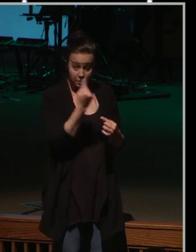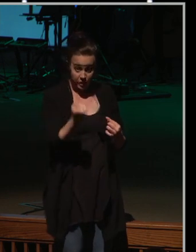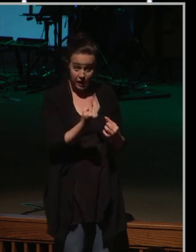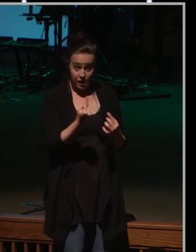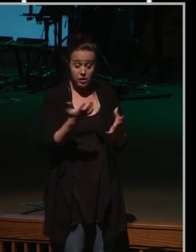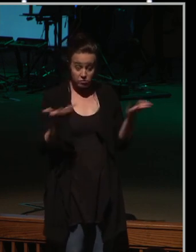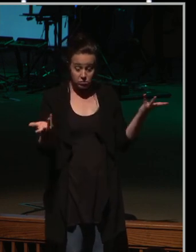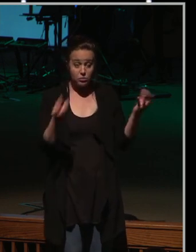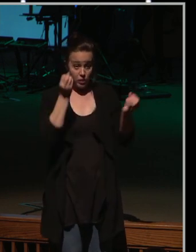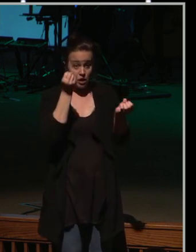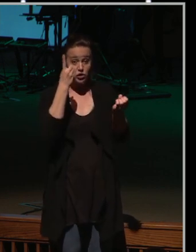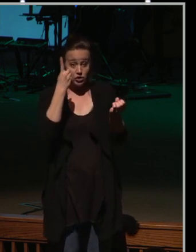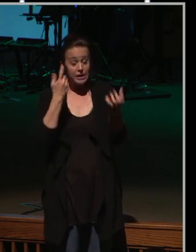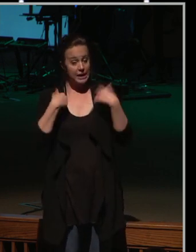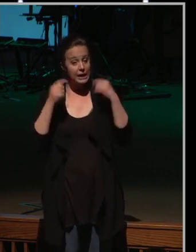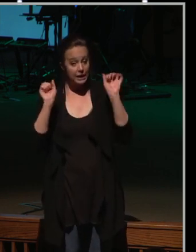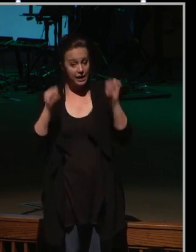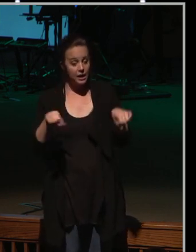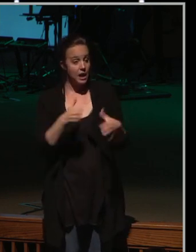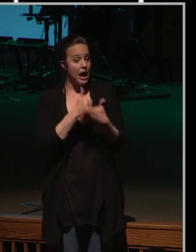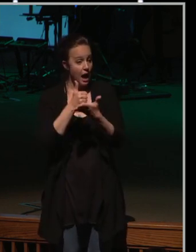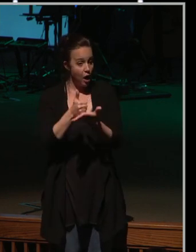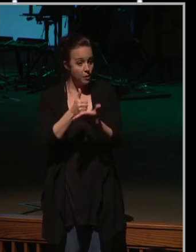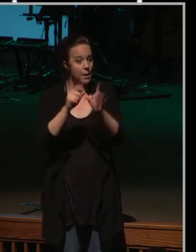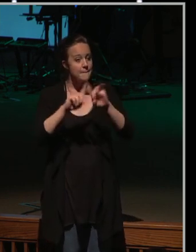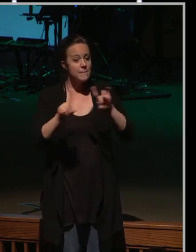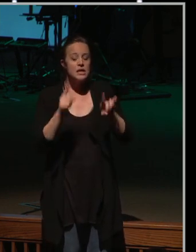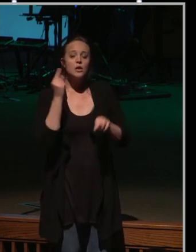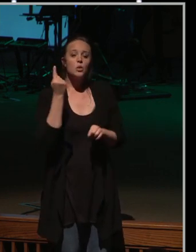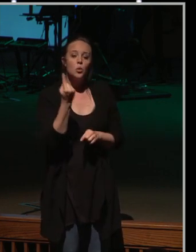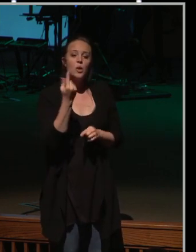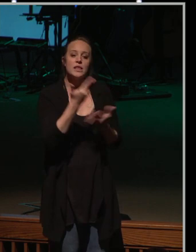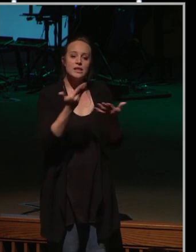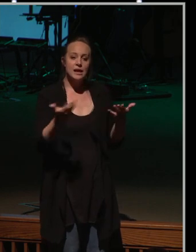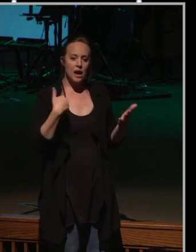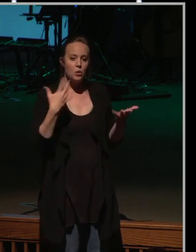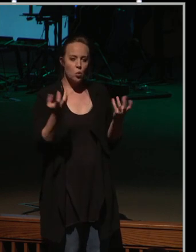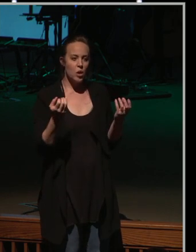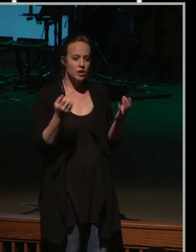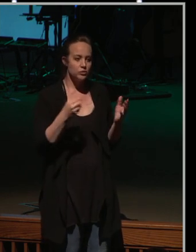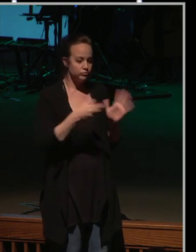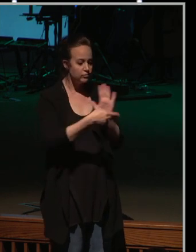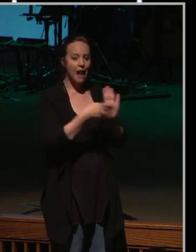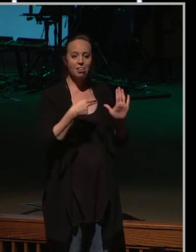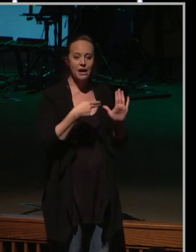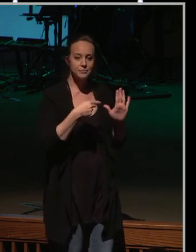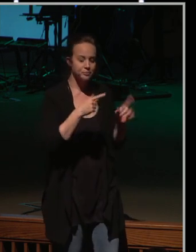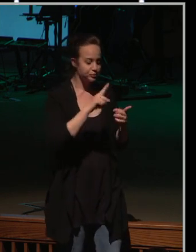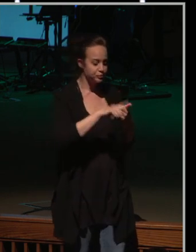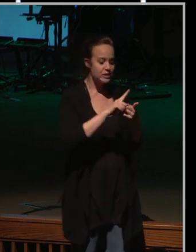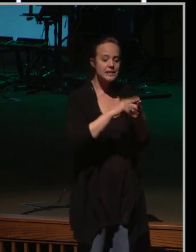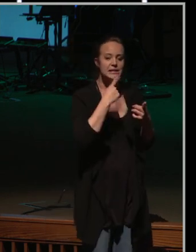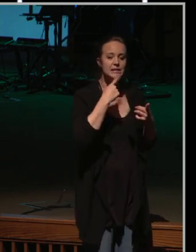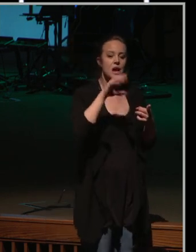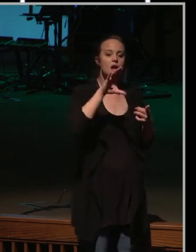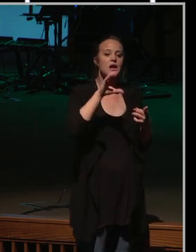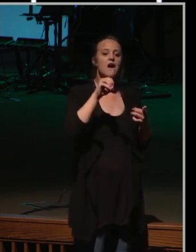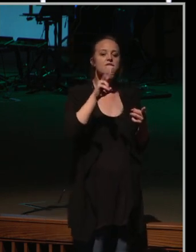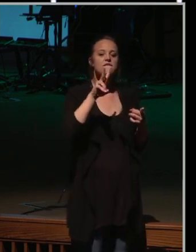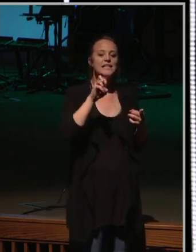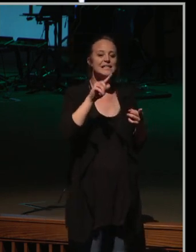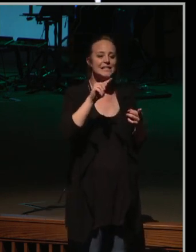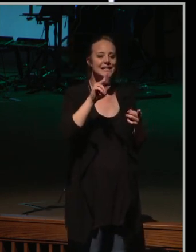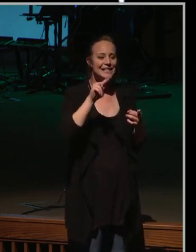particular. When he says covetousness, which is idolatry. And this idea of covetousness, I think, is born out